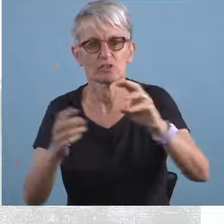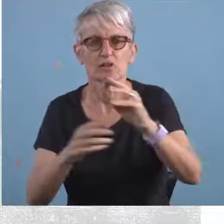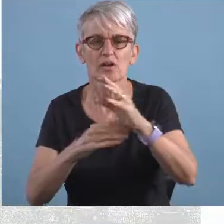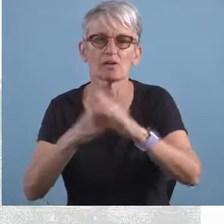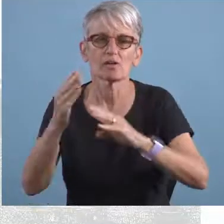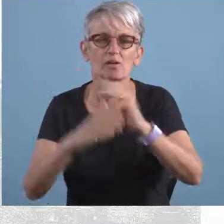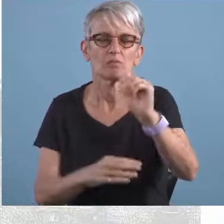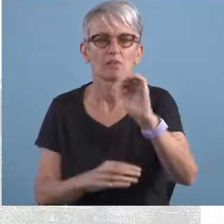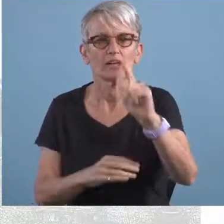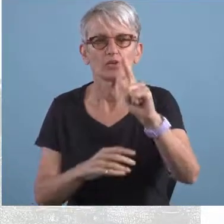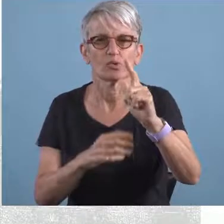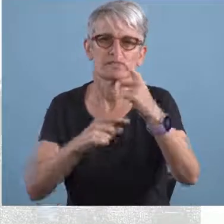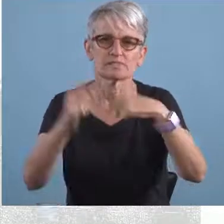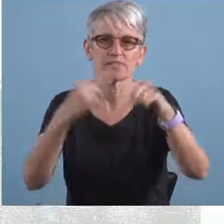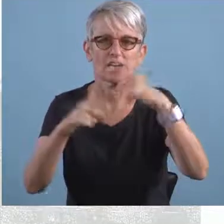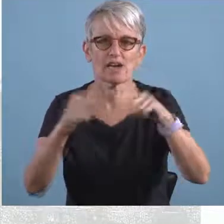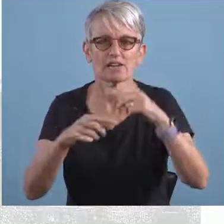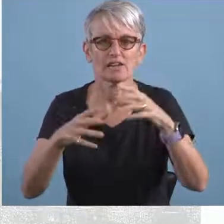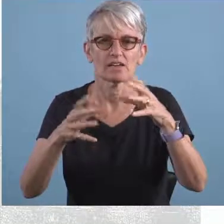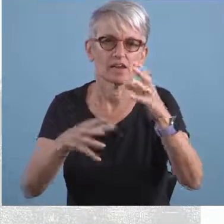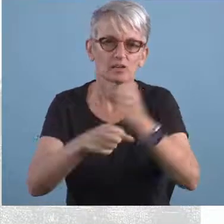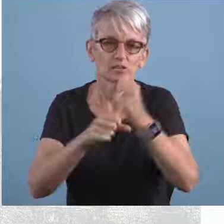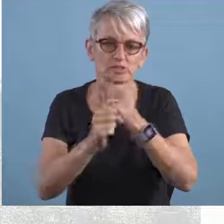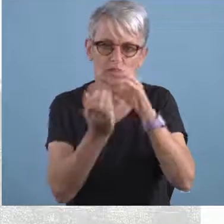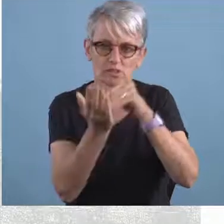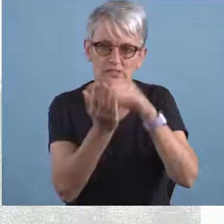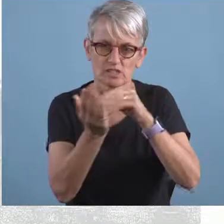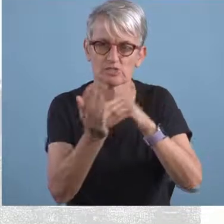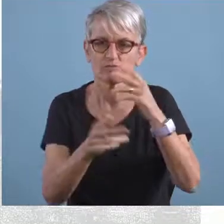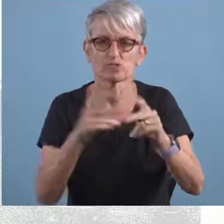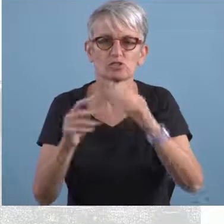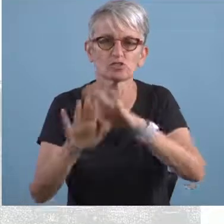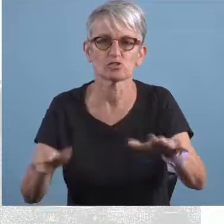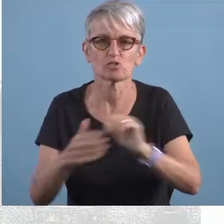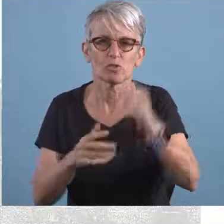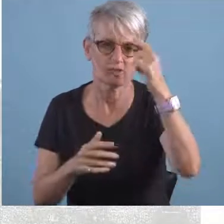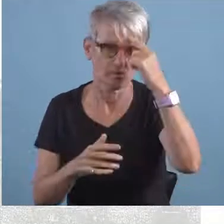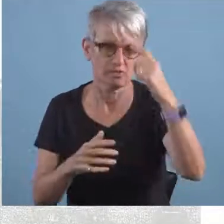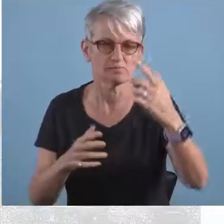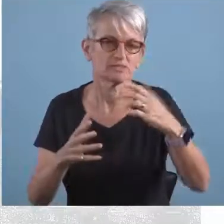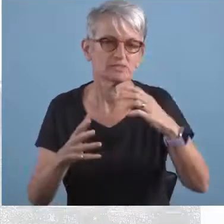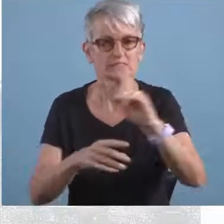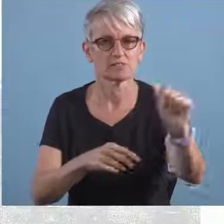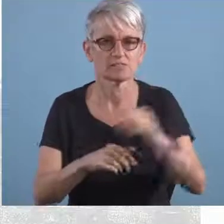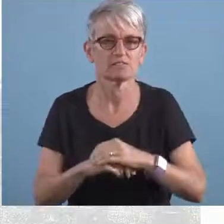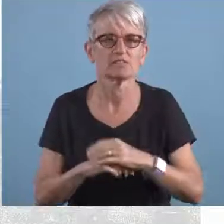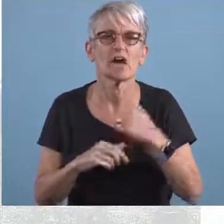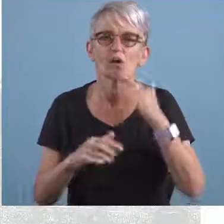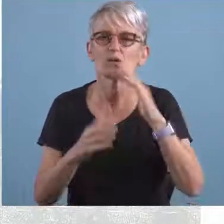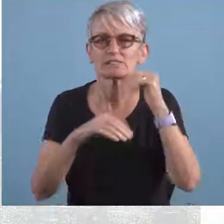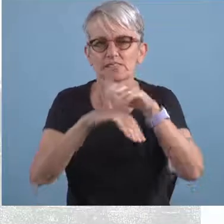sign acquisition in children with developmental disabilities. I will send out additional information at the beginning of next